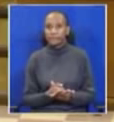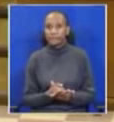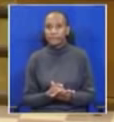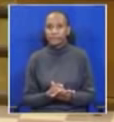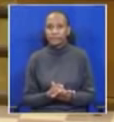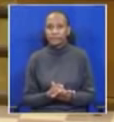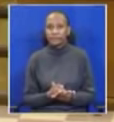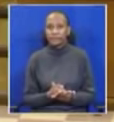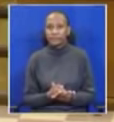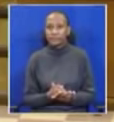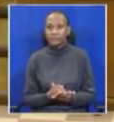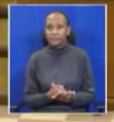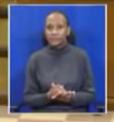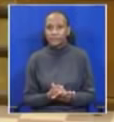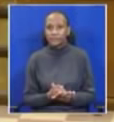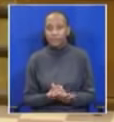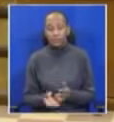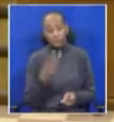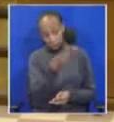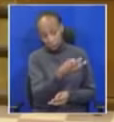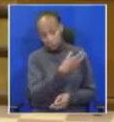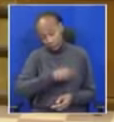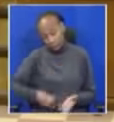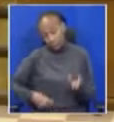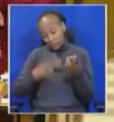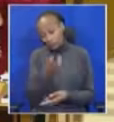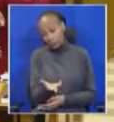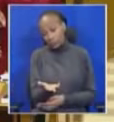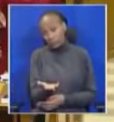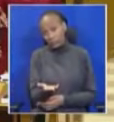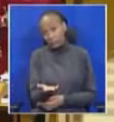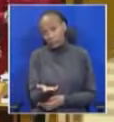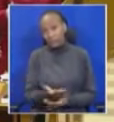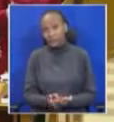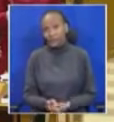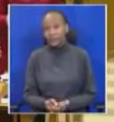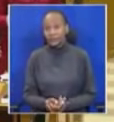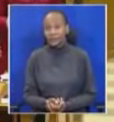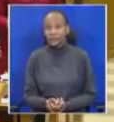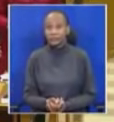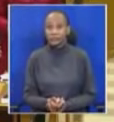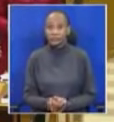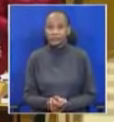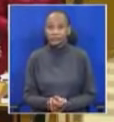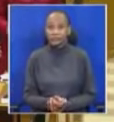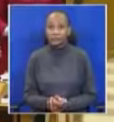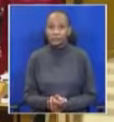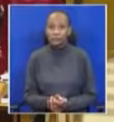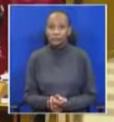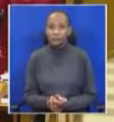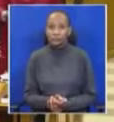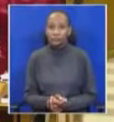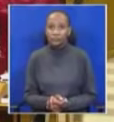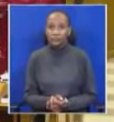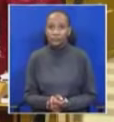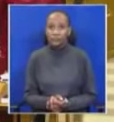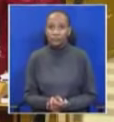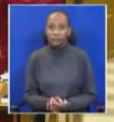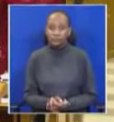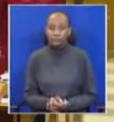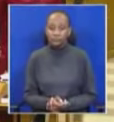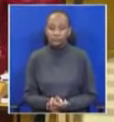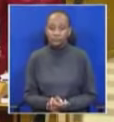Chairperson, yabona president. That's why I belong to Kuruma Nawaganji. Nibani is own club and funu to chat. That's why I belong to Velo